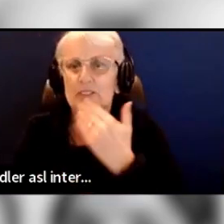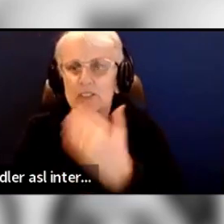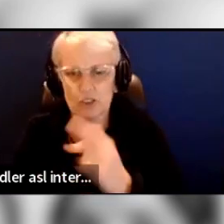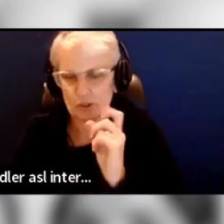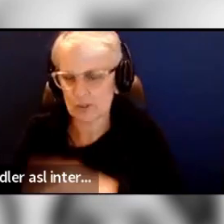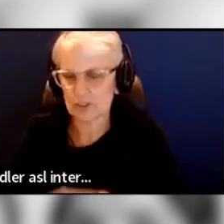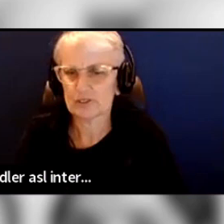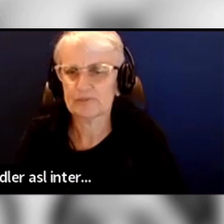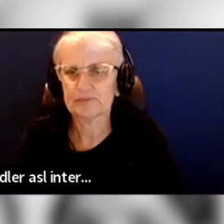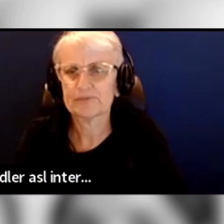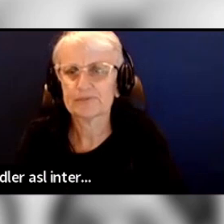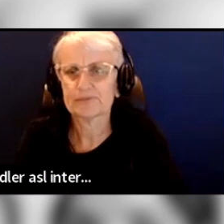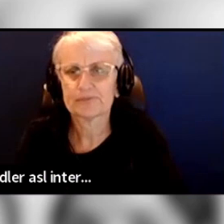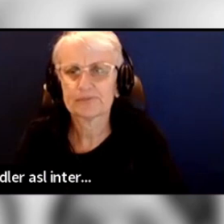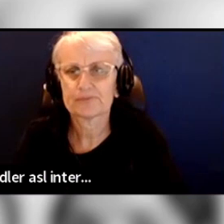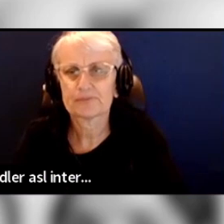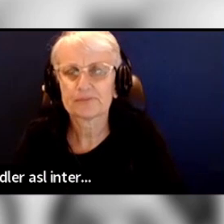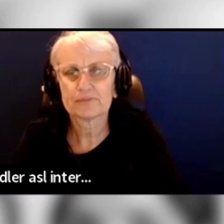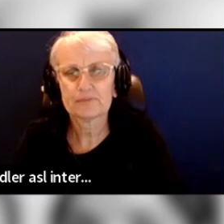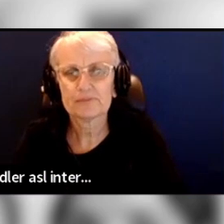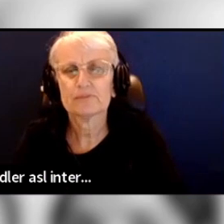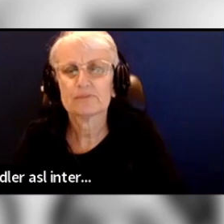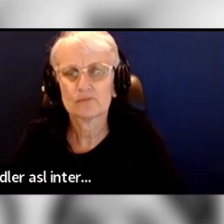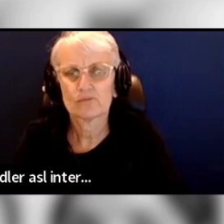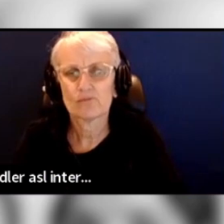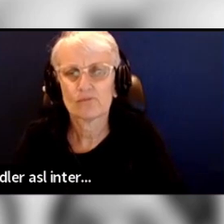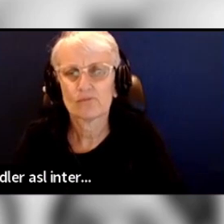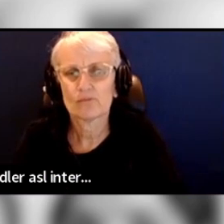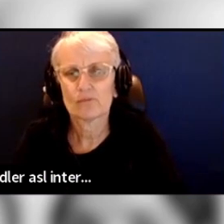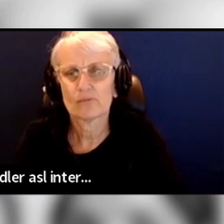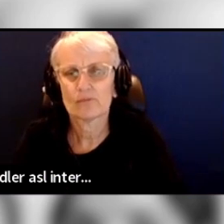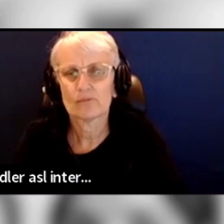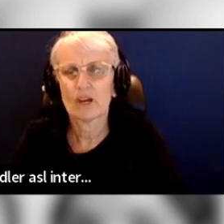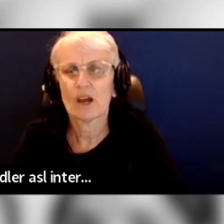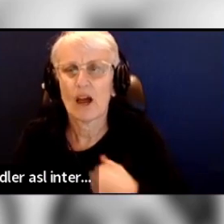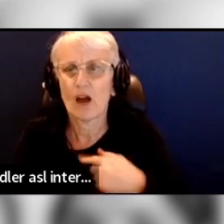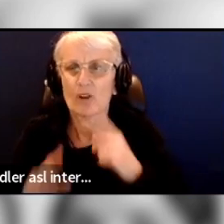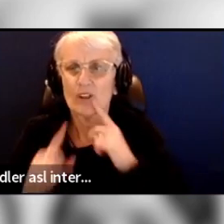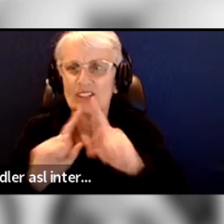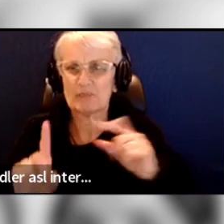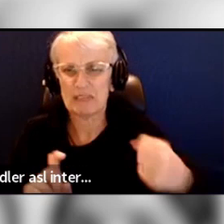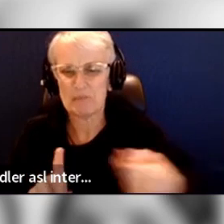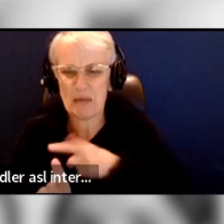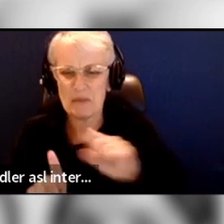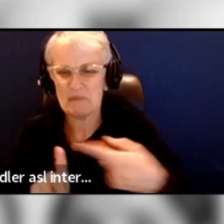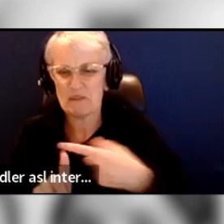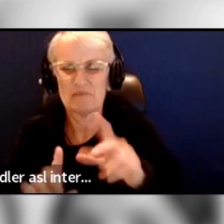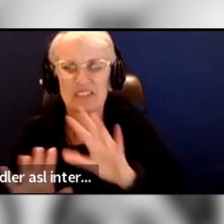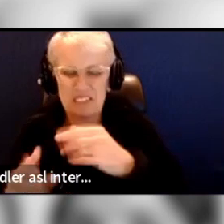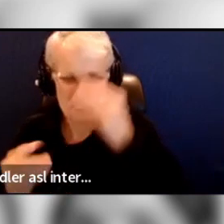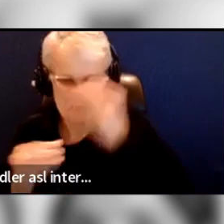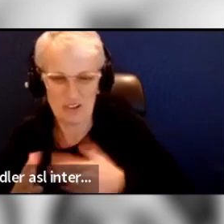Valerie. So I'll answer it kind of in a roundabout way, hopefully, and you can let me know if it doesn't answer your